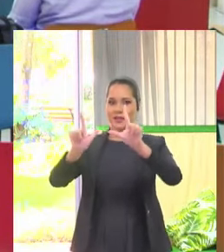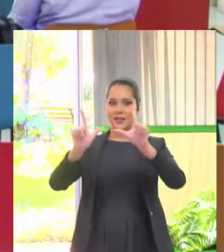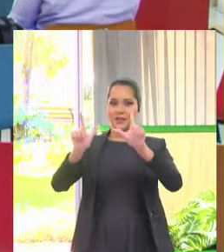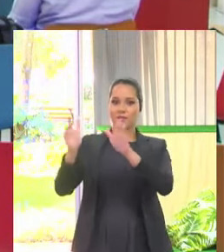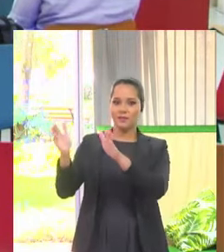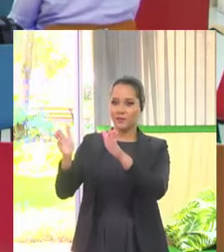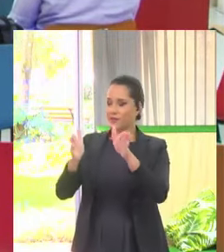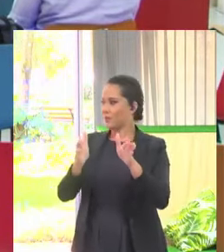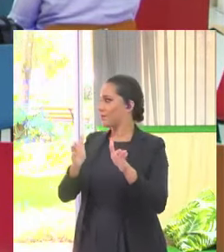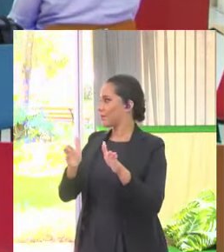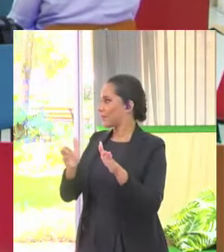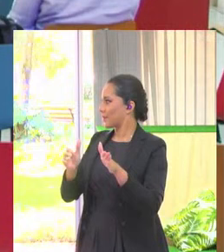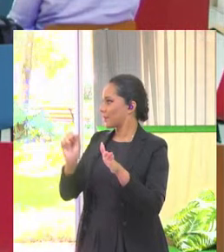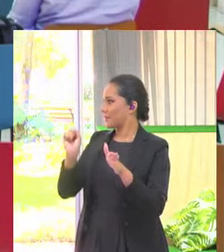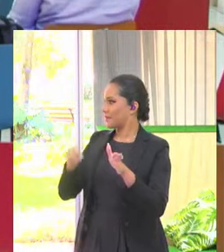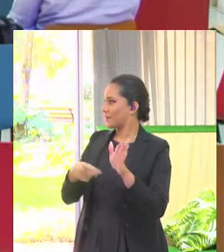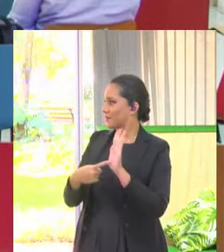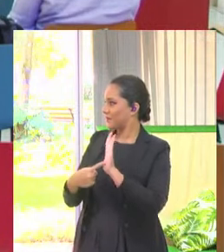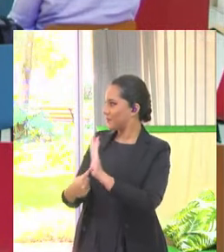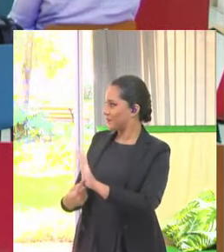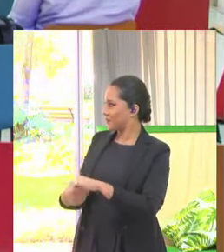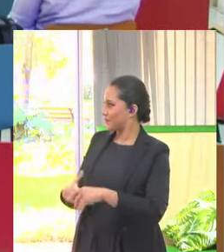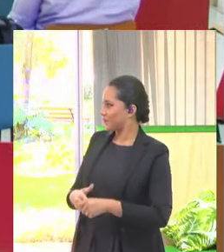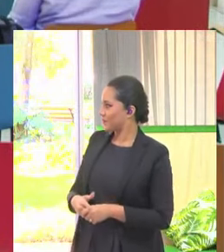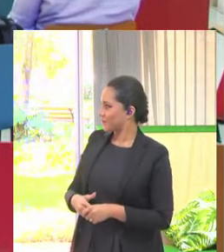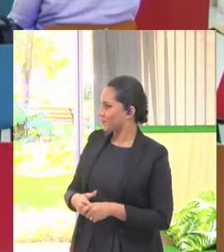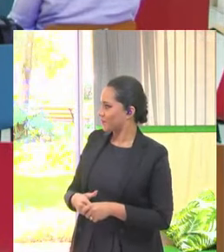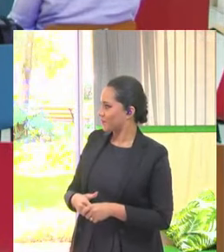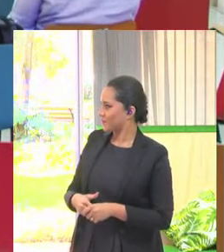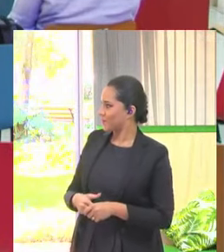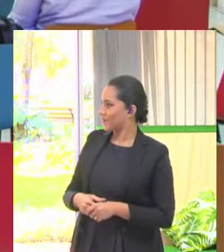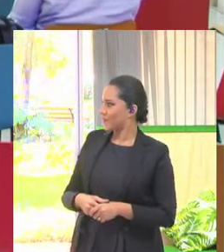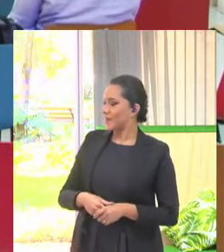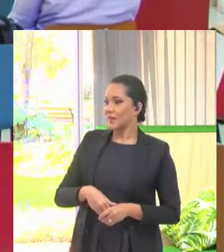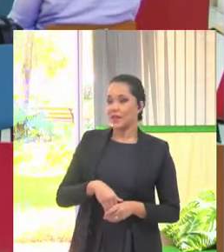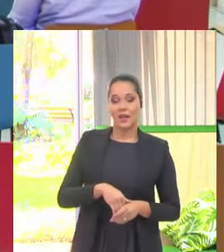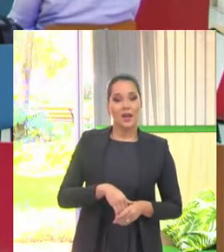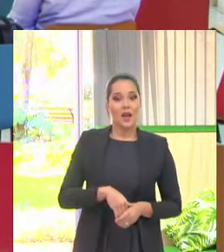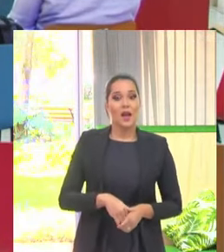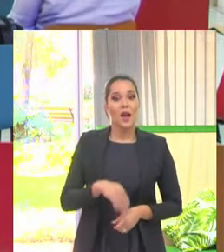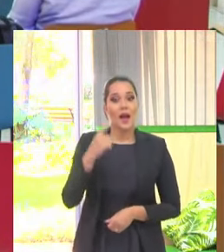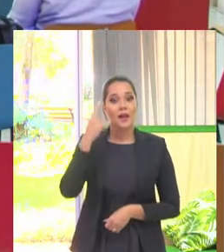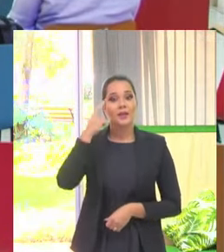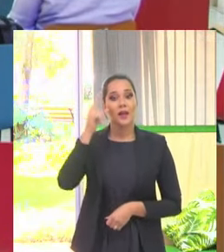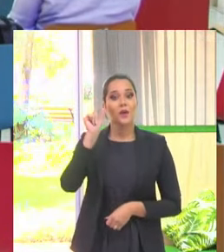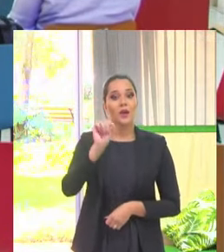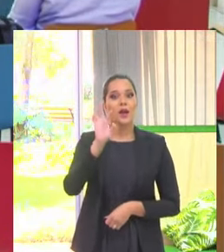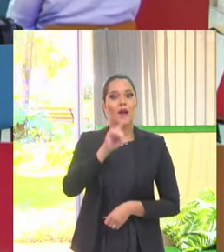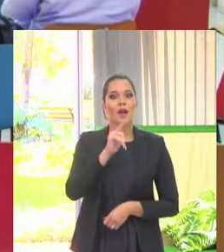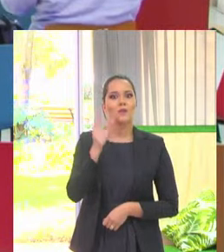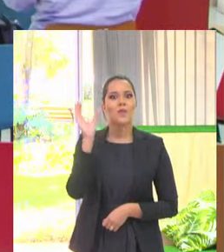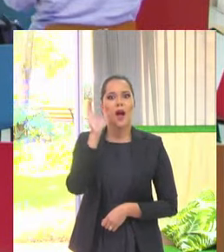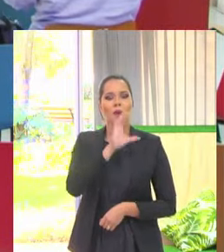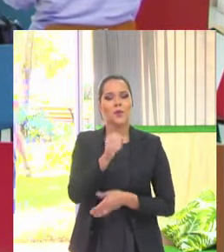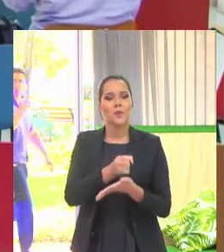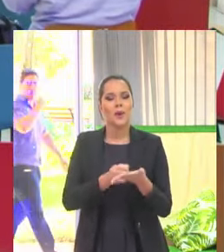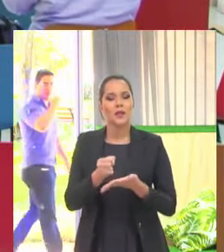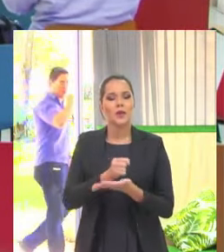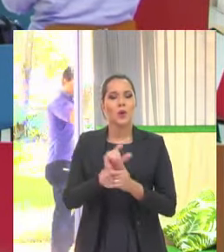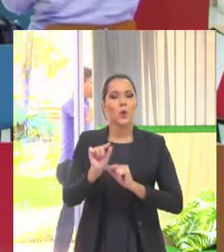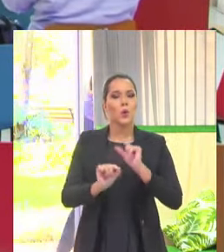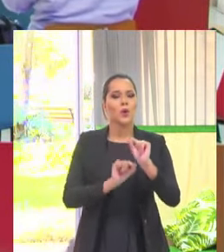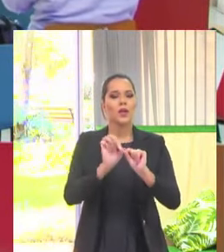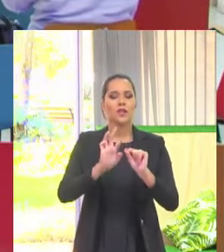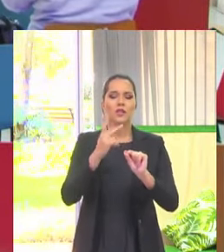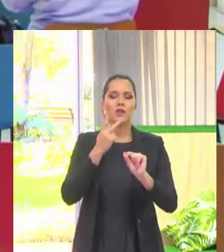thank you. The idea is to give a brief background of what we are calling digital